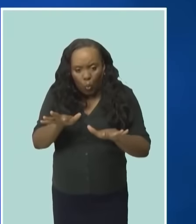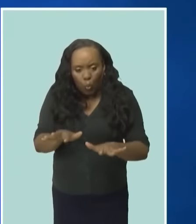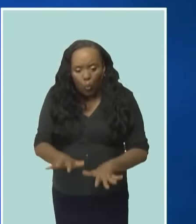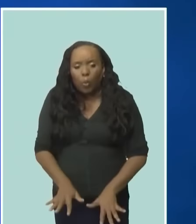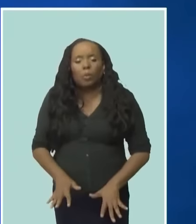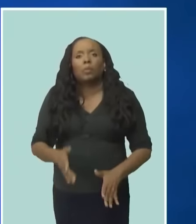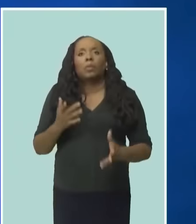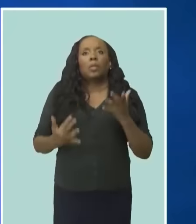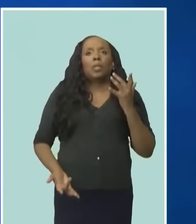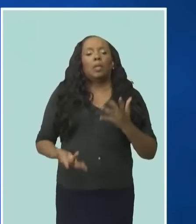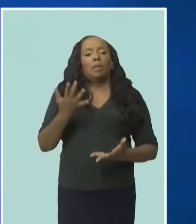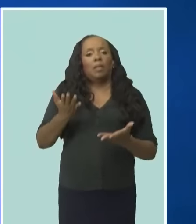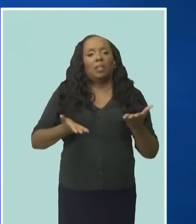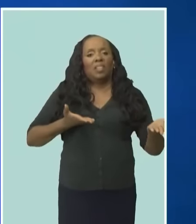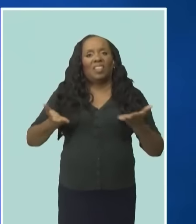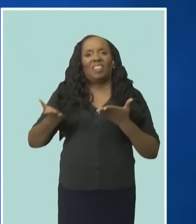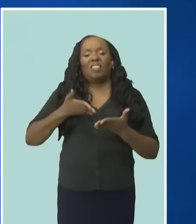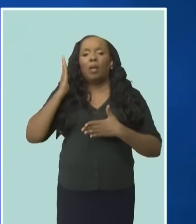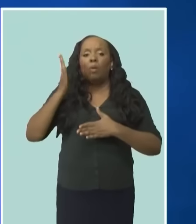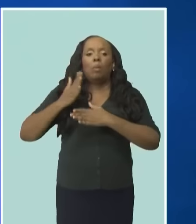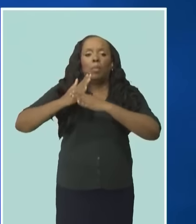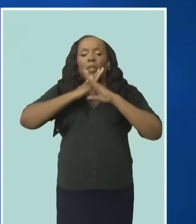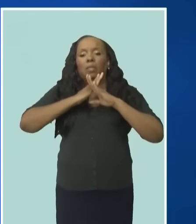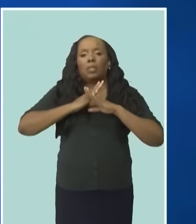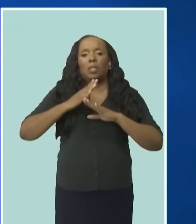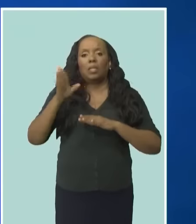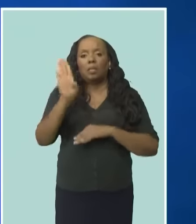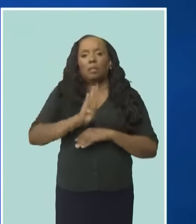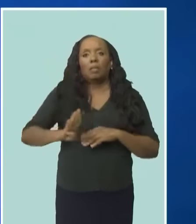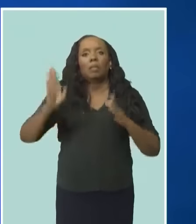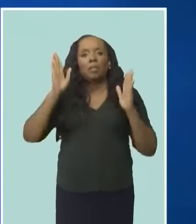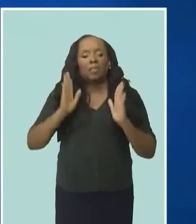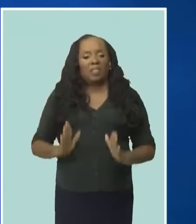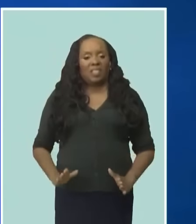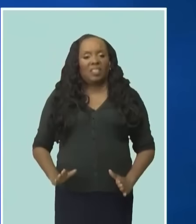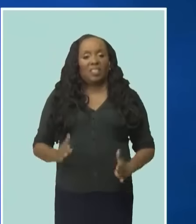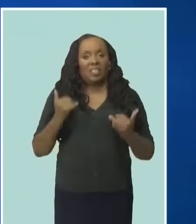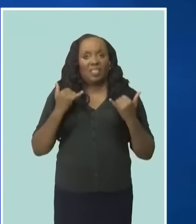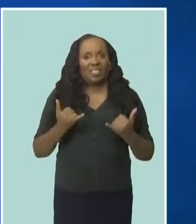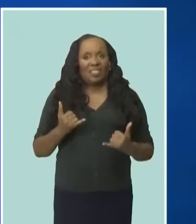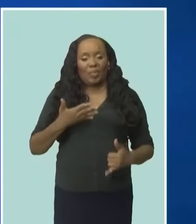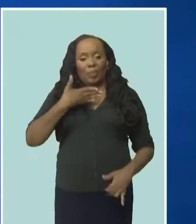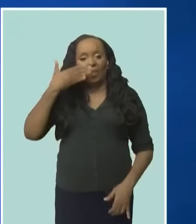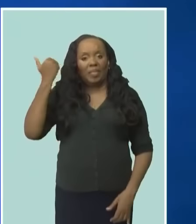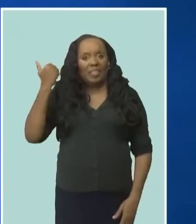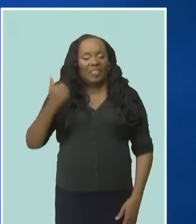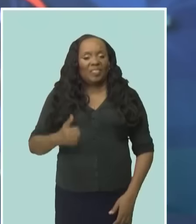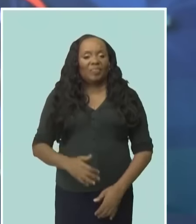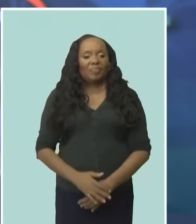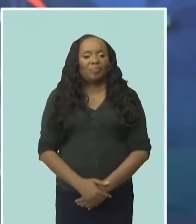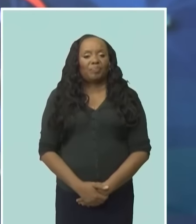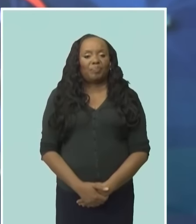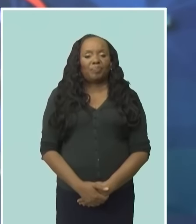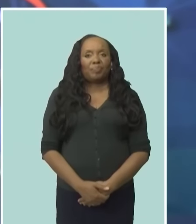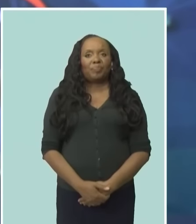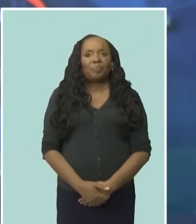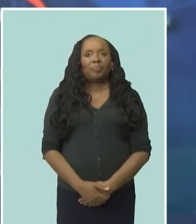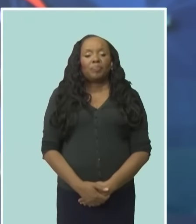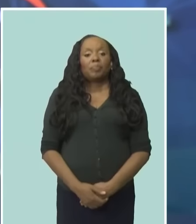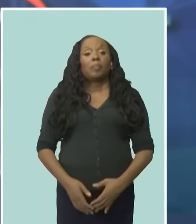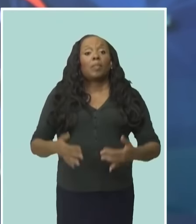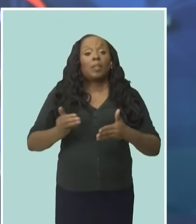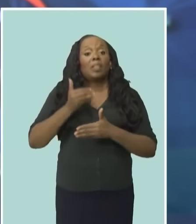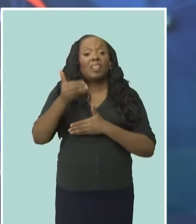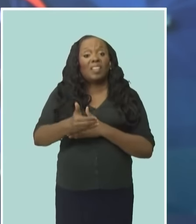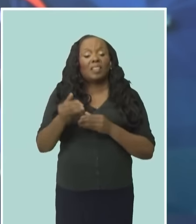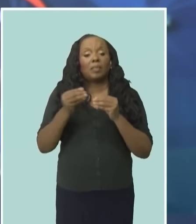service is evolving to protect Barbadians on every front. Deanza Roberts, CBC News. Thanks, Deanza. Coming